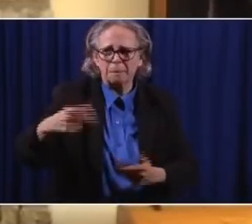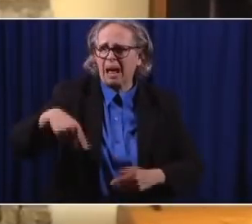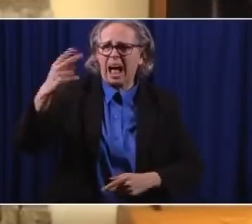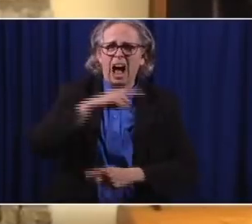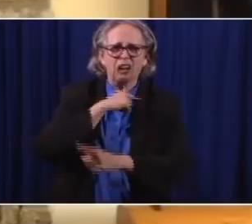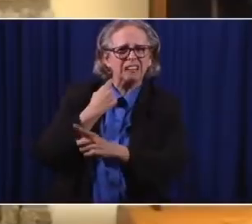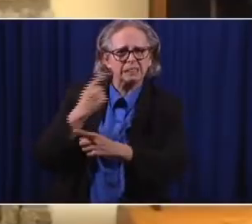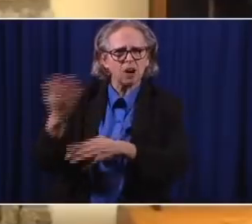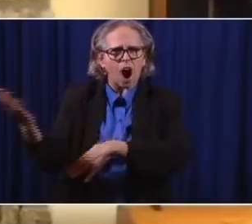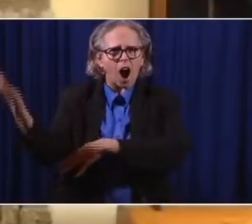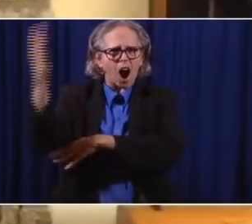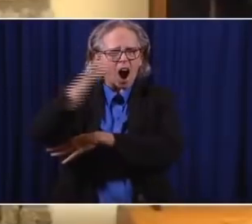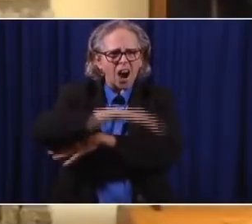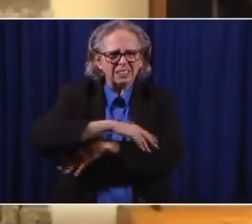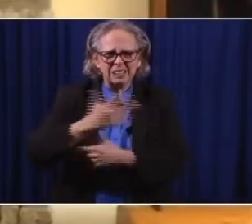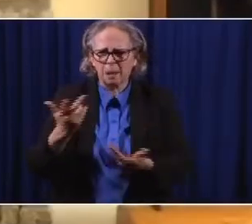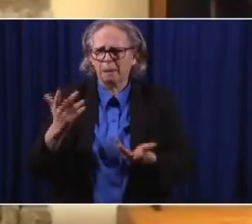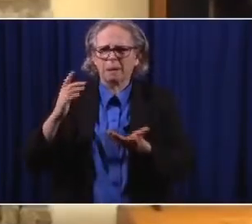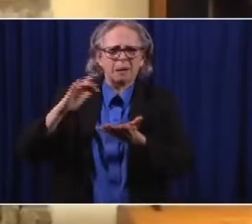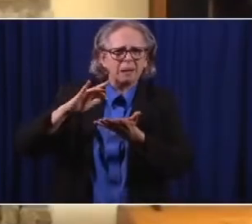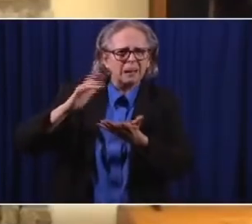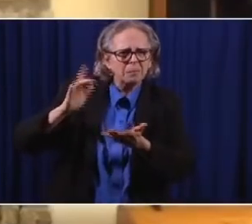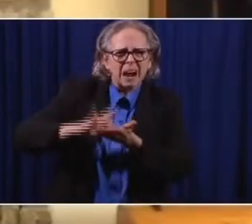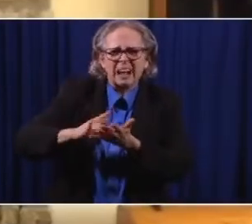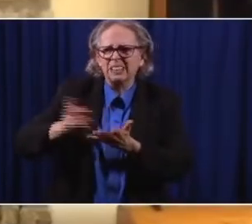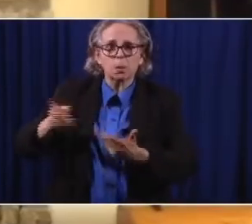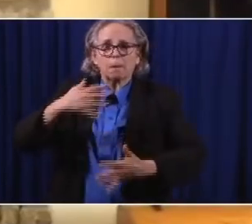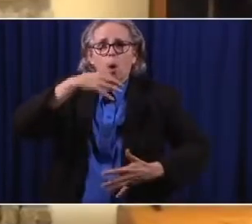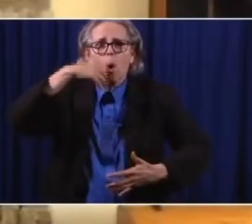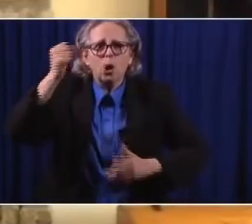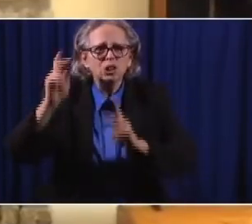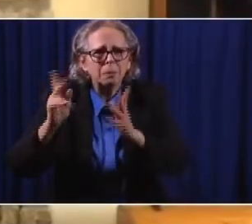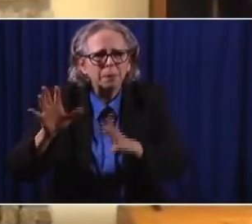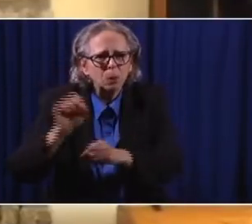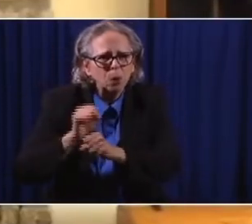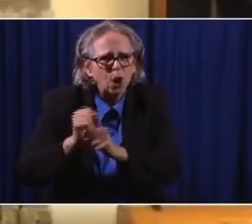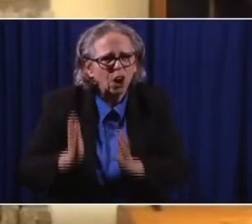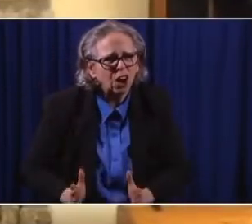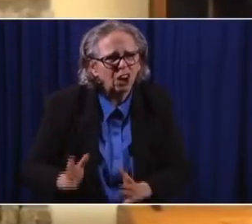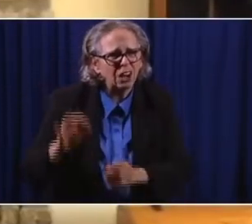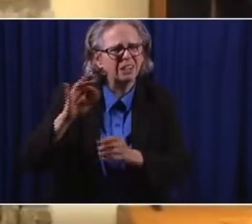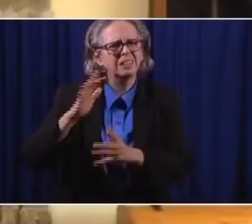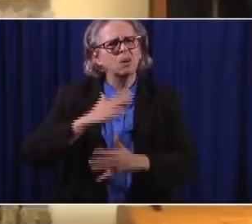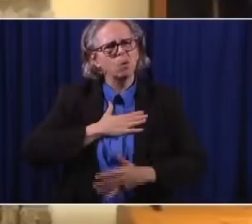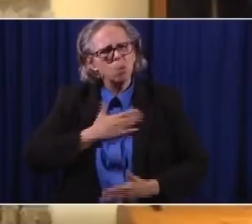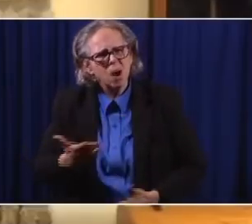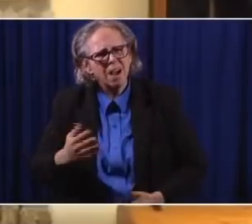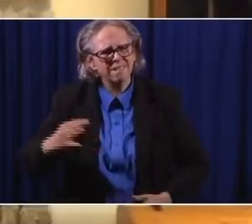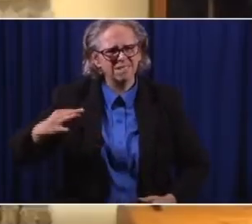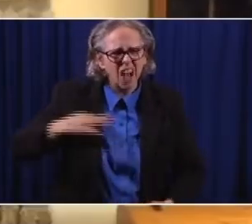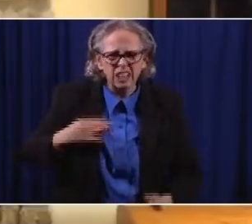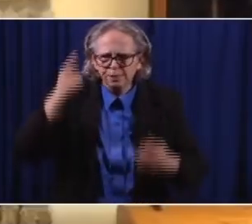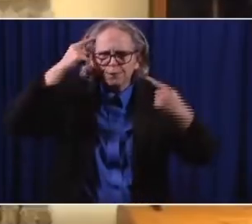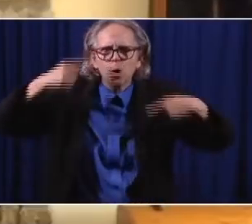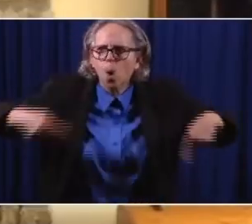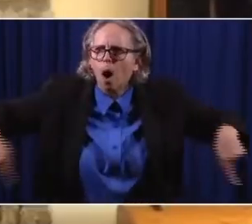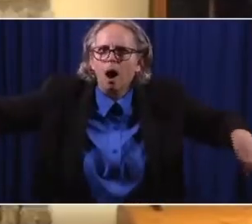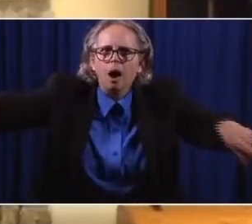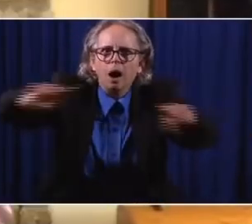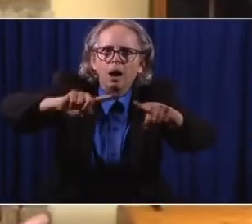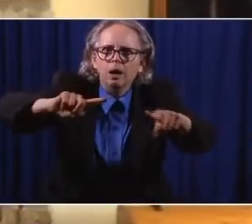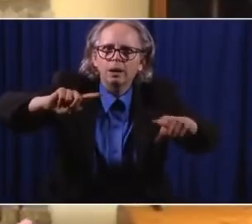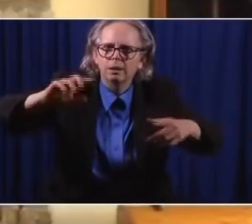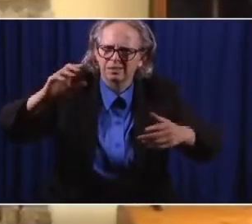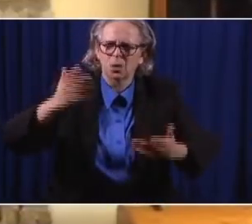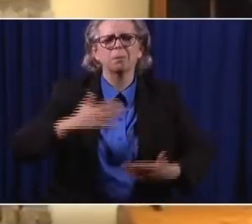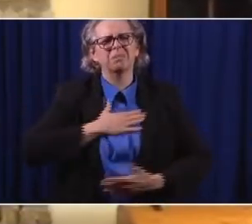who are older, and they are, very, very susceptible. And if they get it, susceptible to